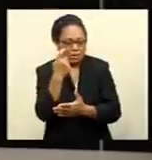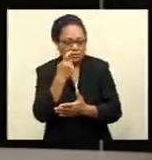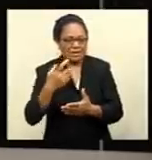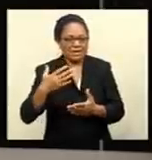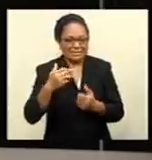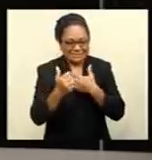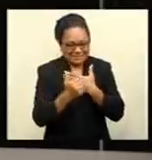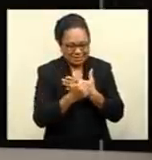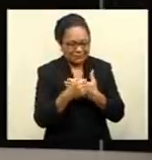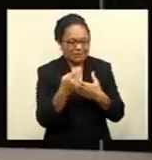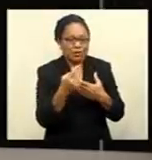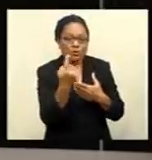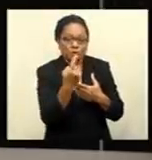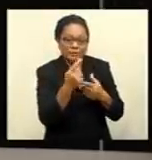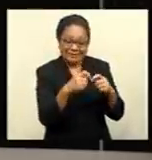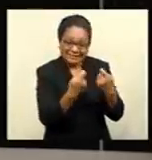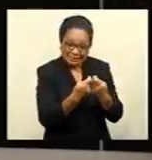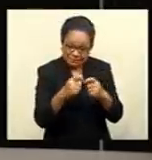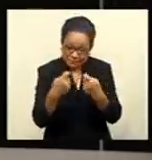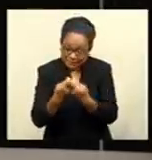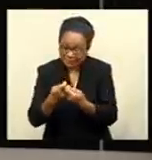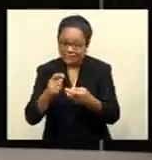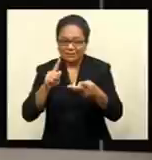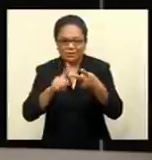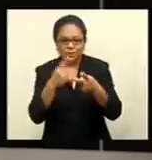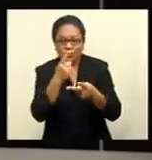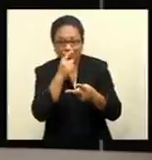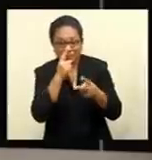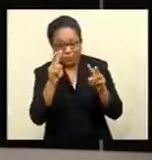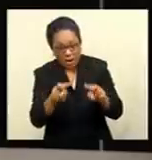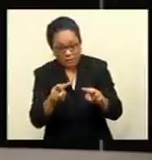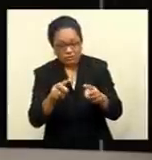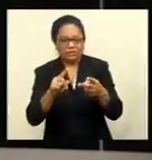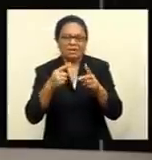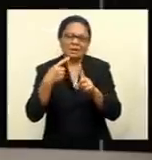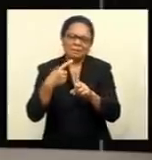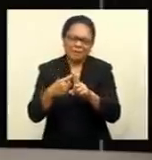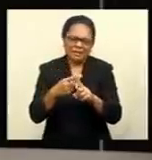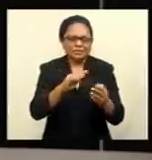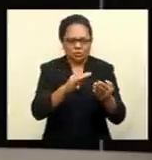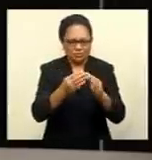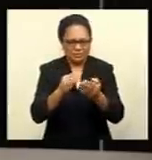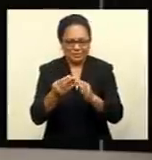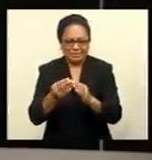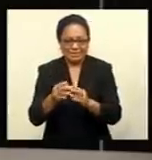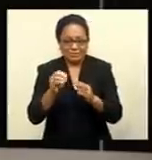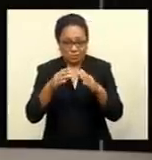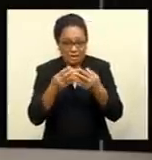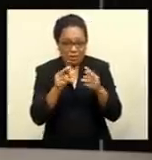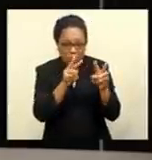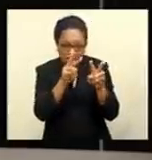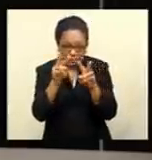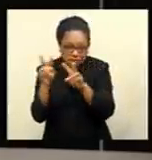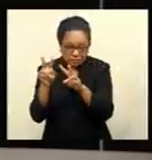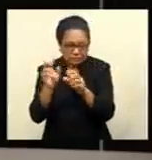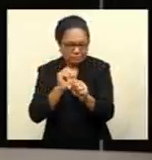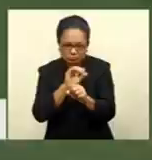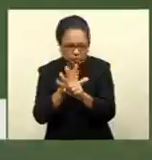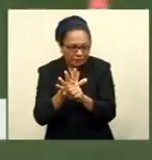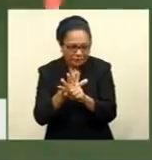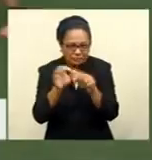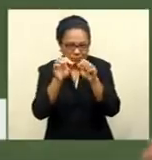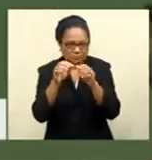society remains a top priority as all stakeholders continue to closely monitor global developments with the COVID-19